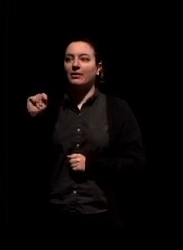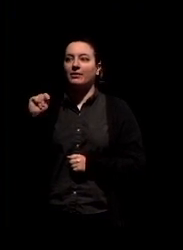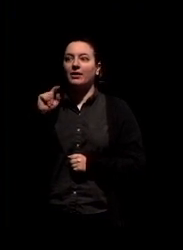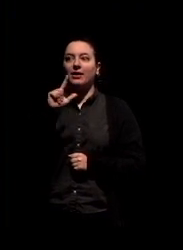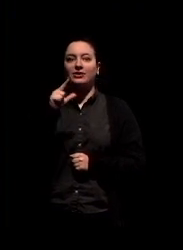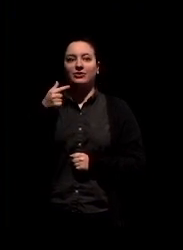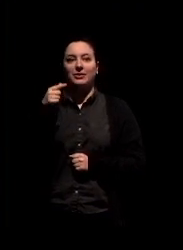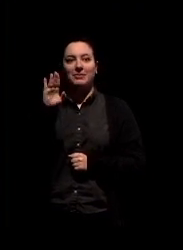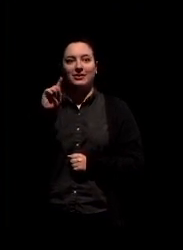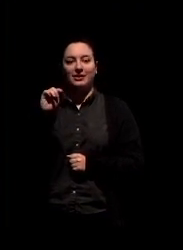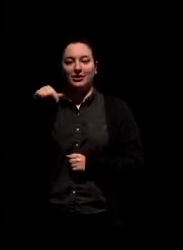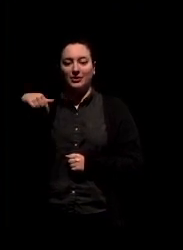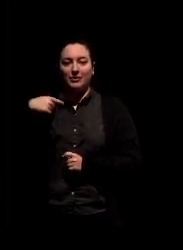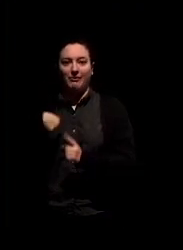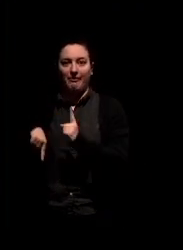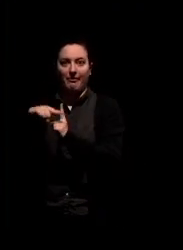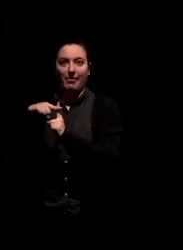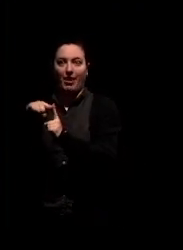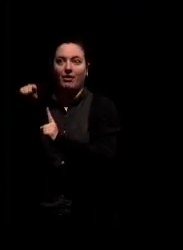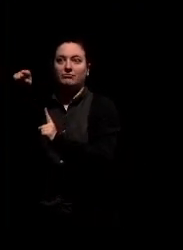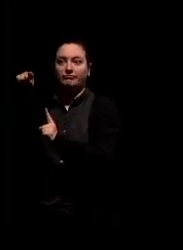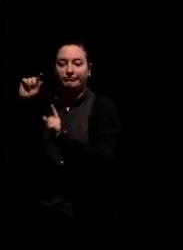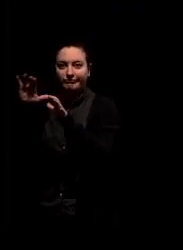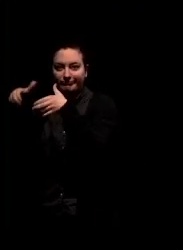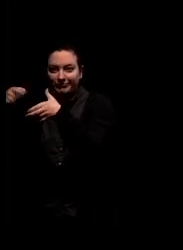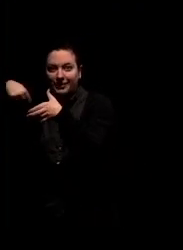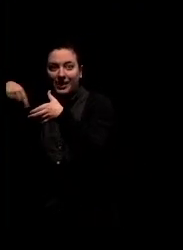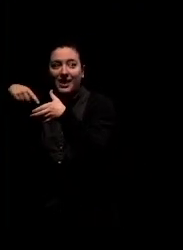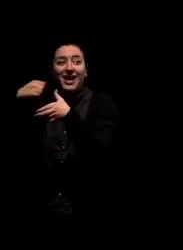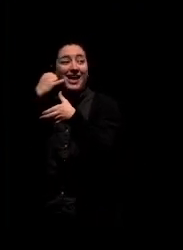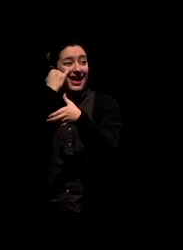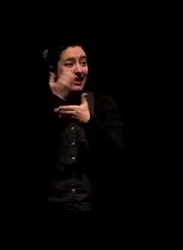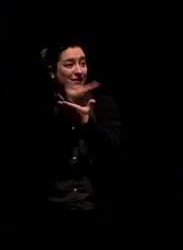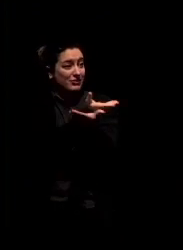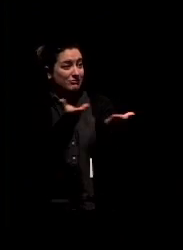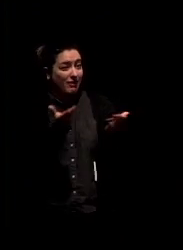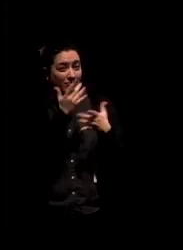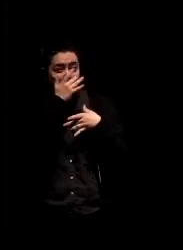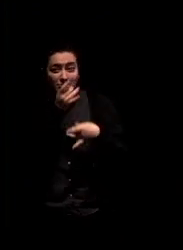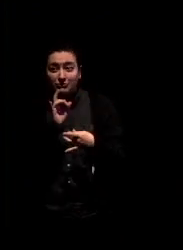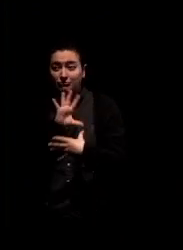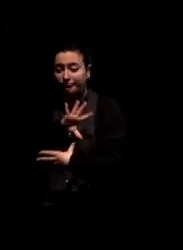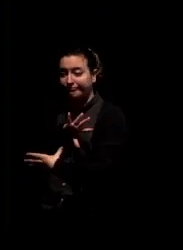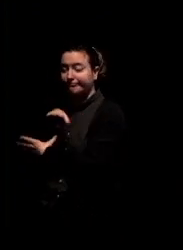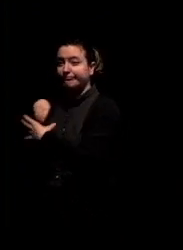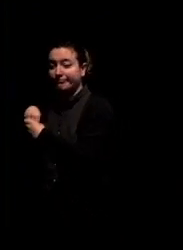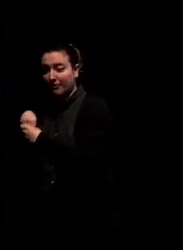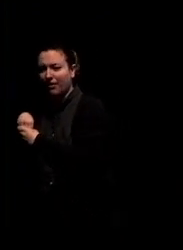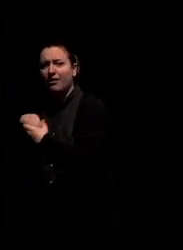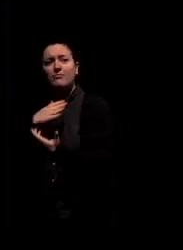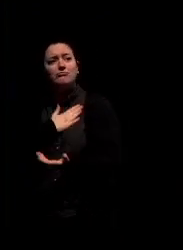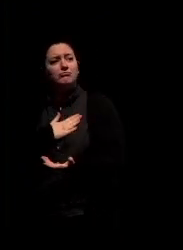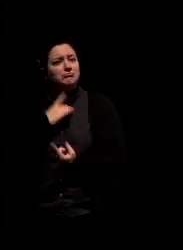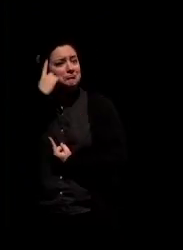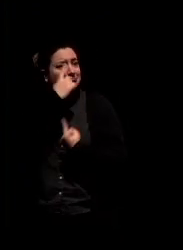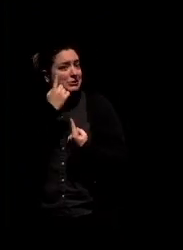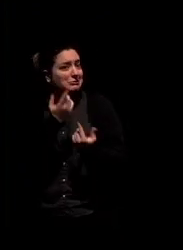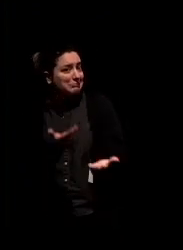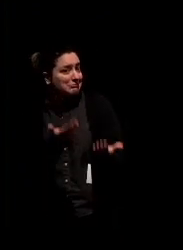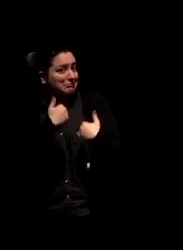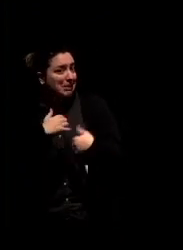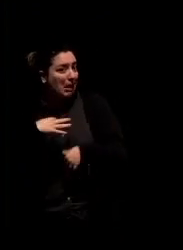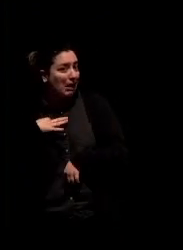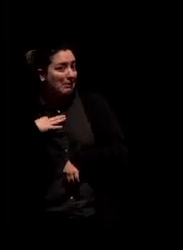or postdocs in the audience, whether in person or on Zoom, please consider applying to our program for to